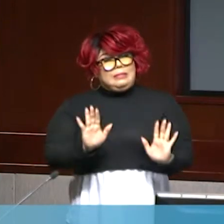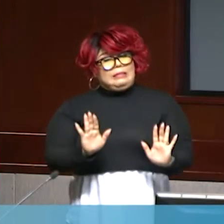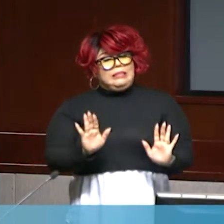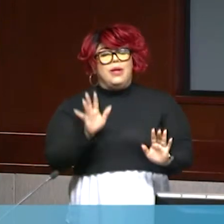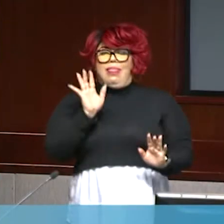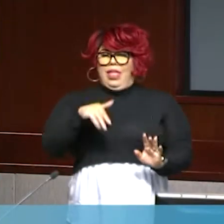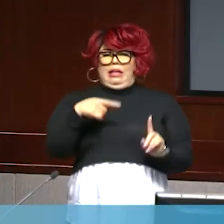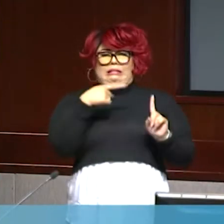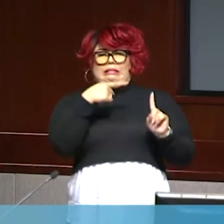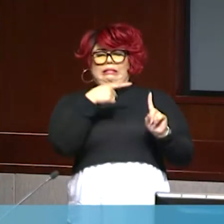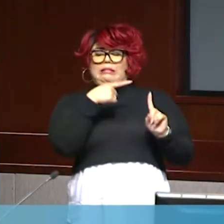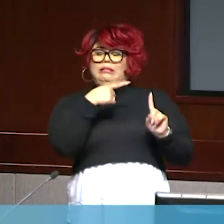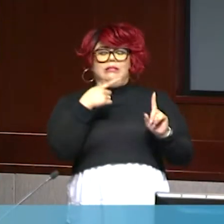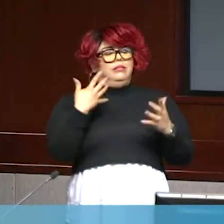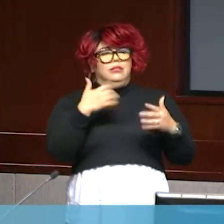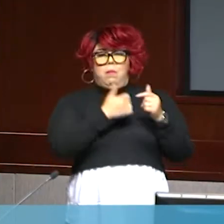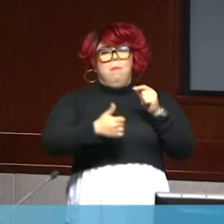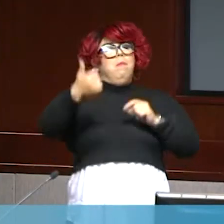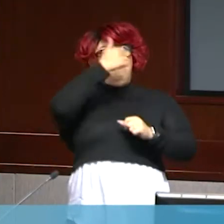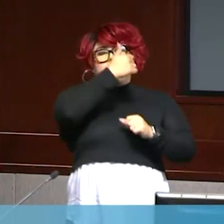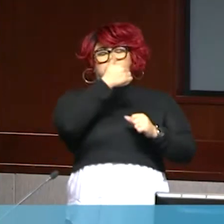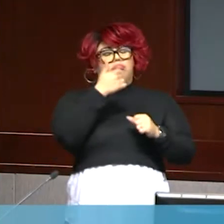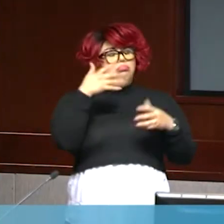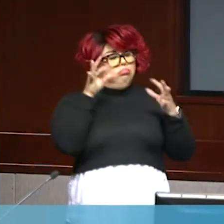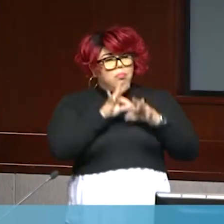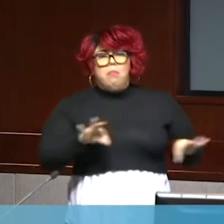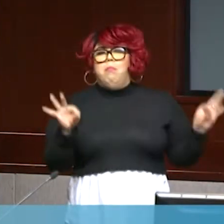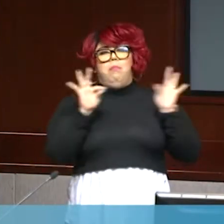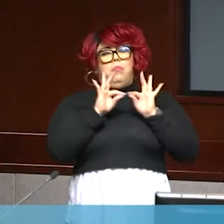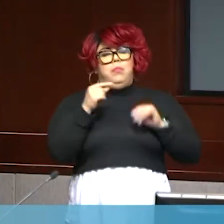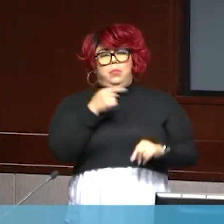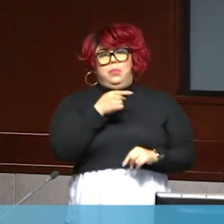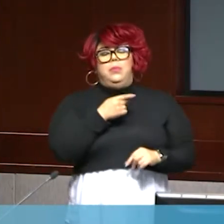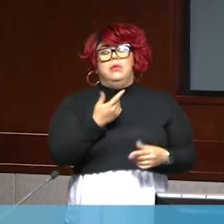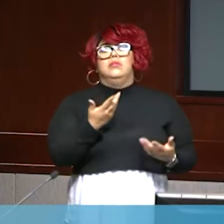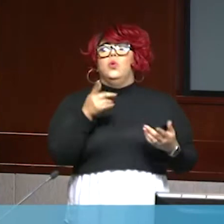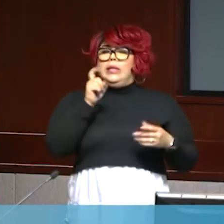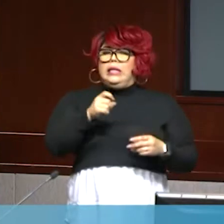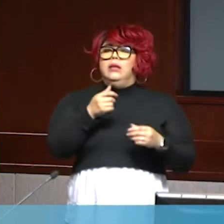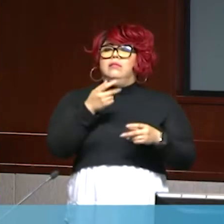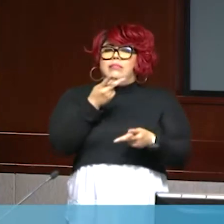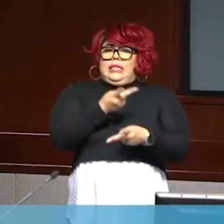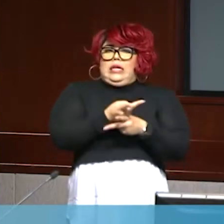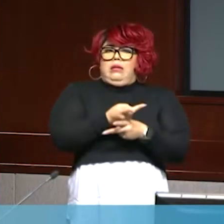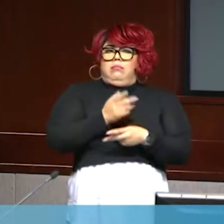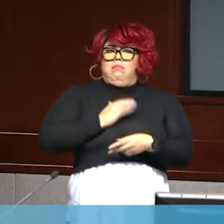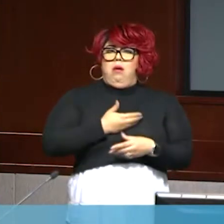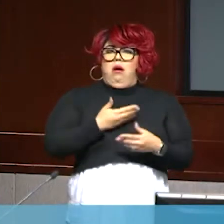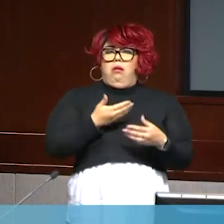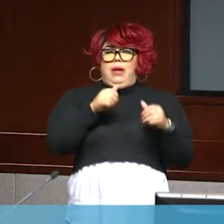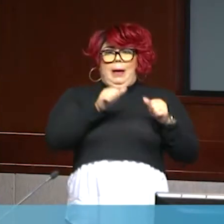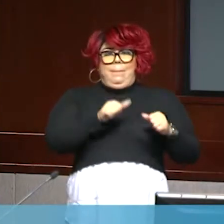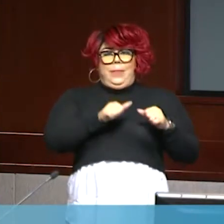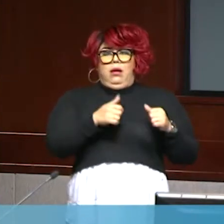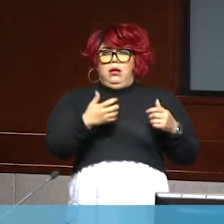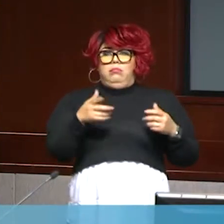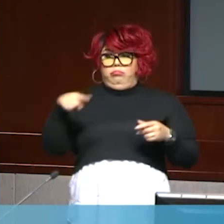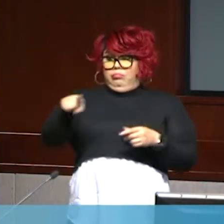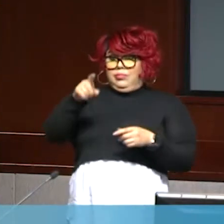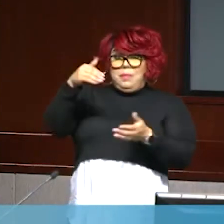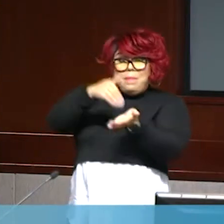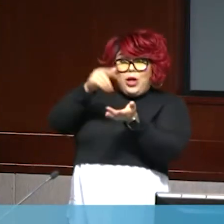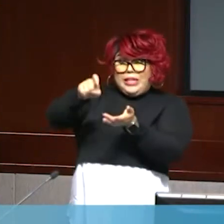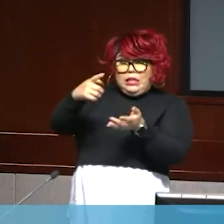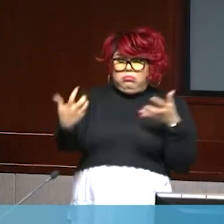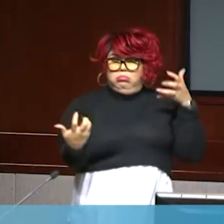the day, is what this is all about, and we need to maintain our ability to treat patients in our